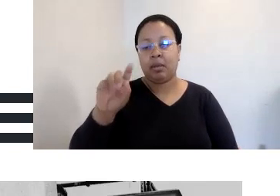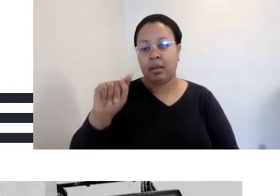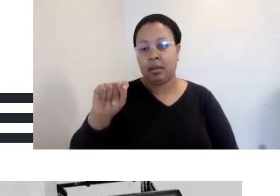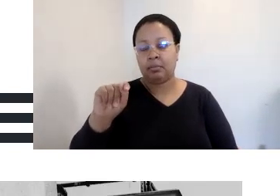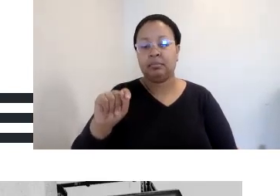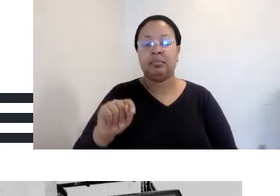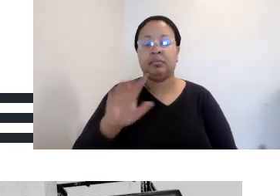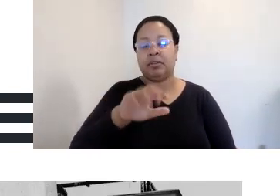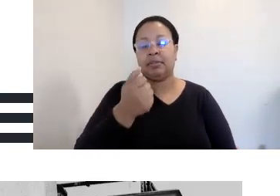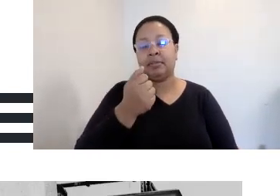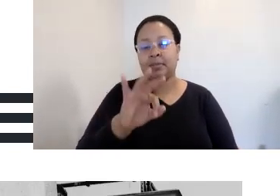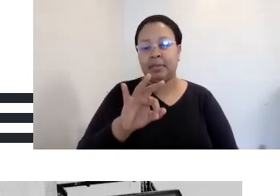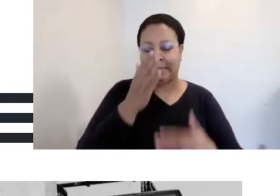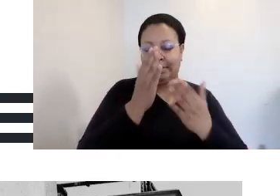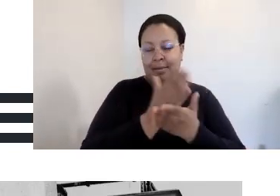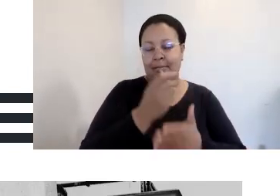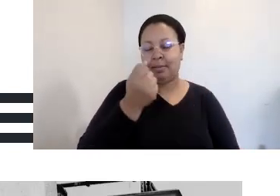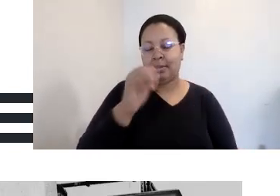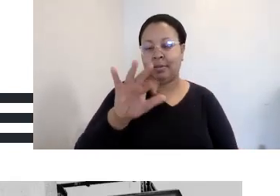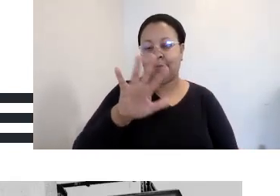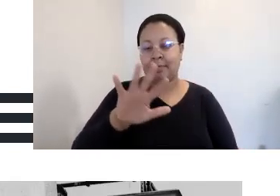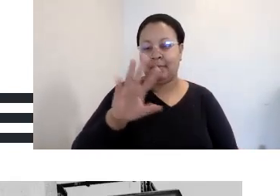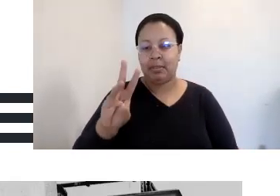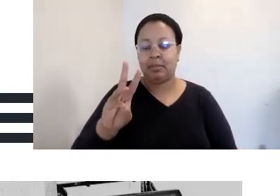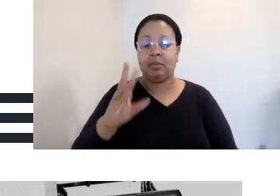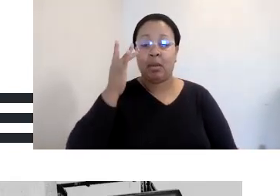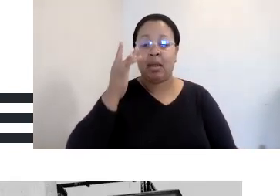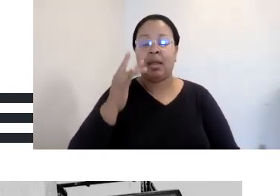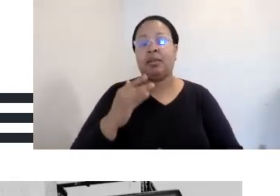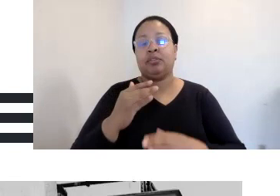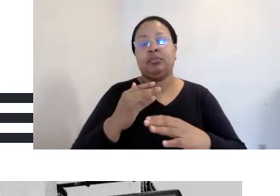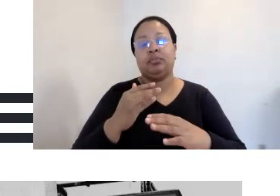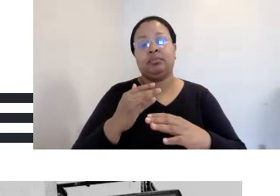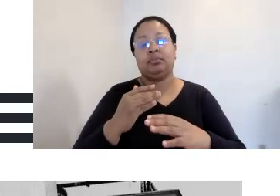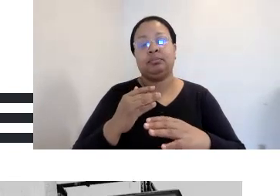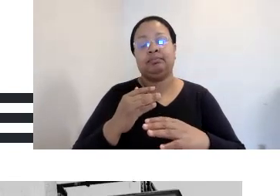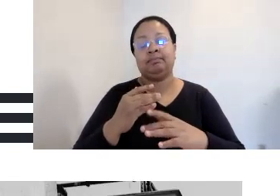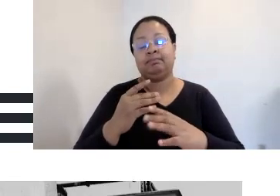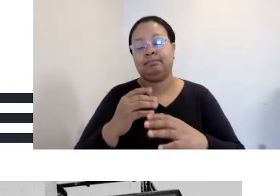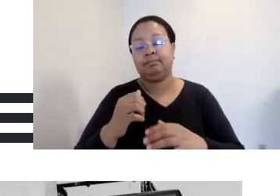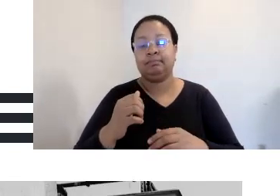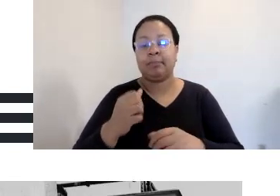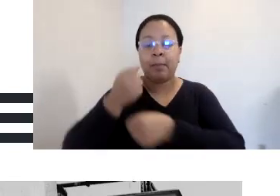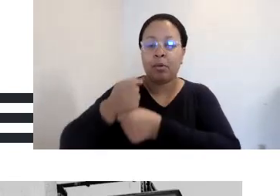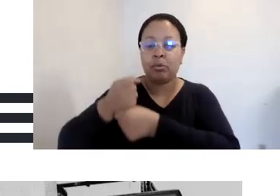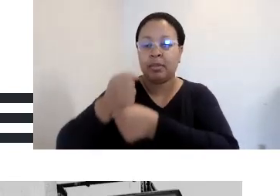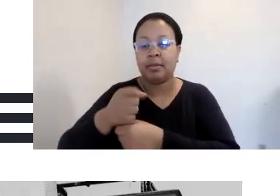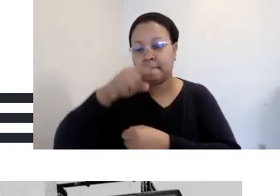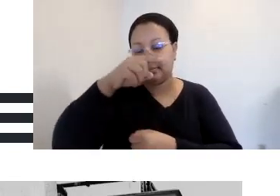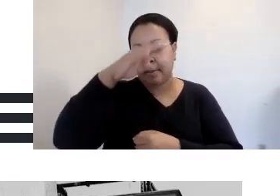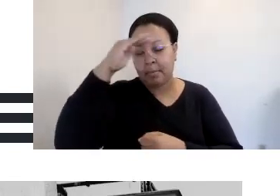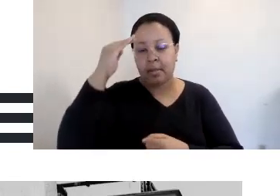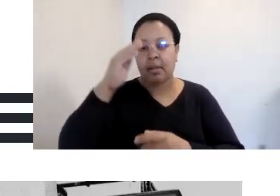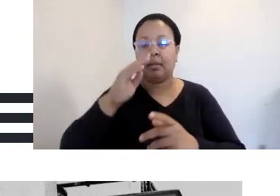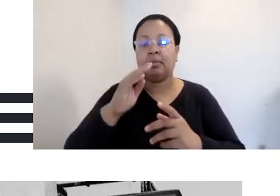the racial segregation of public transportation. And then you have virtual events. So a lot